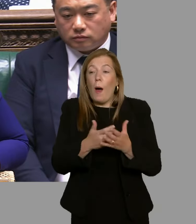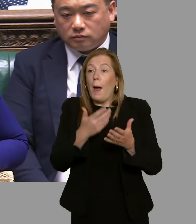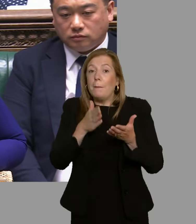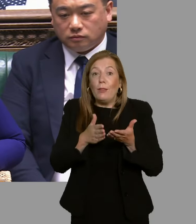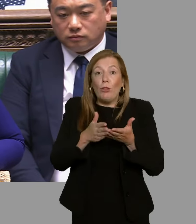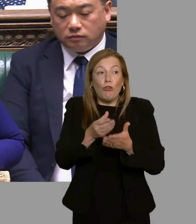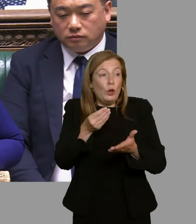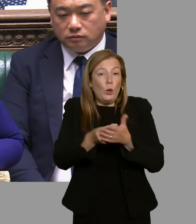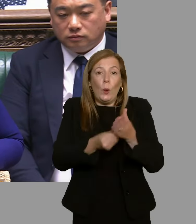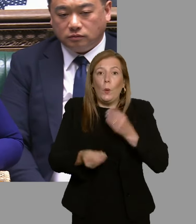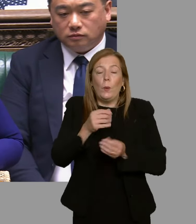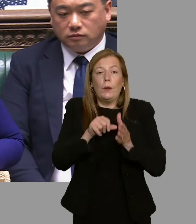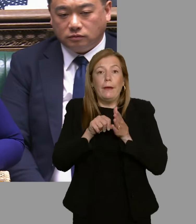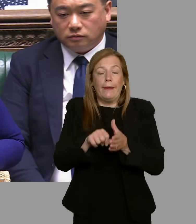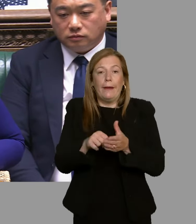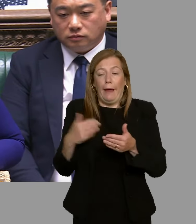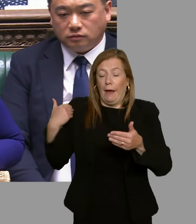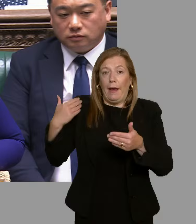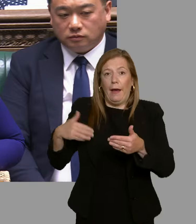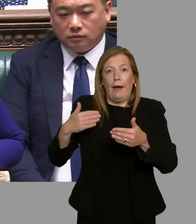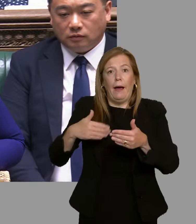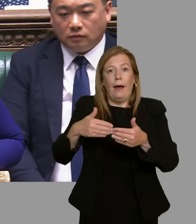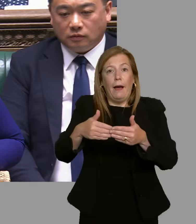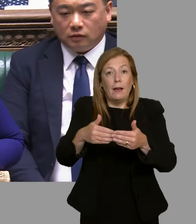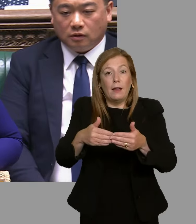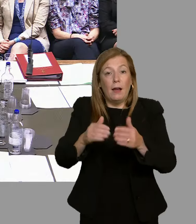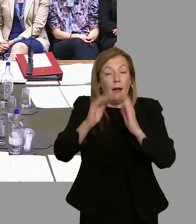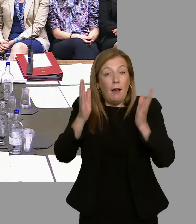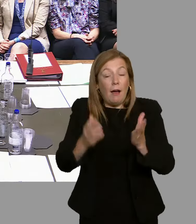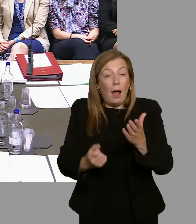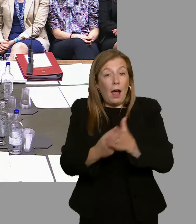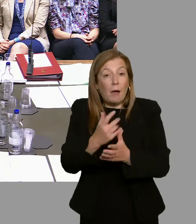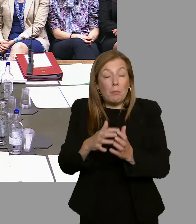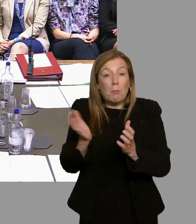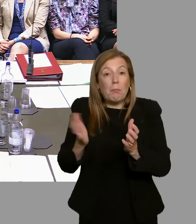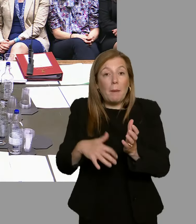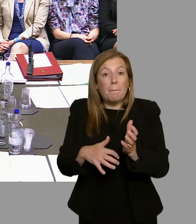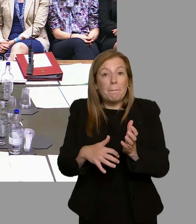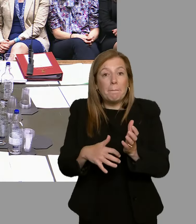and I quote, Mr Speaker, a Rachel Reeves closing down sale. What does the